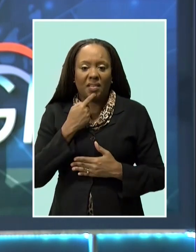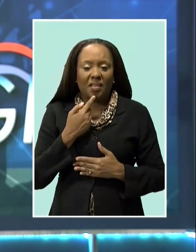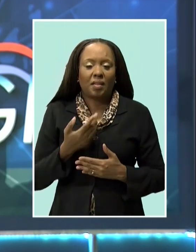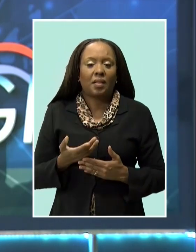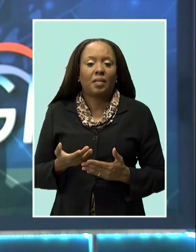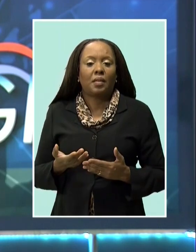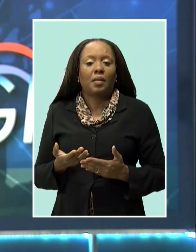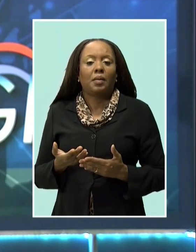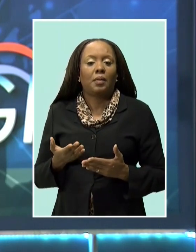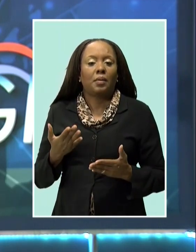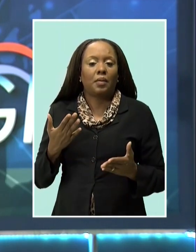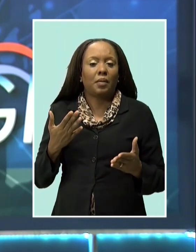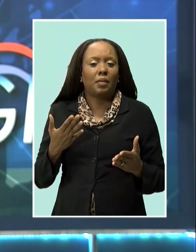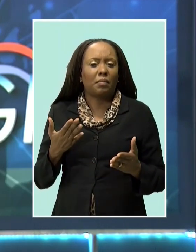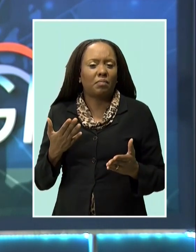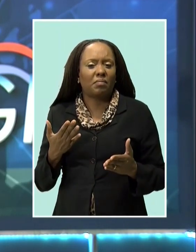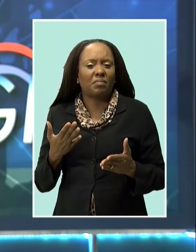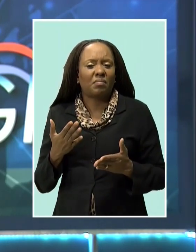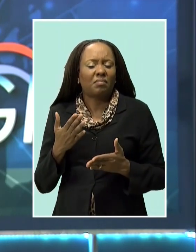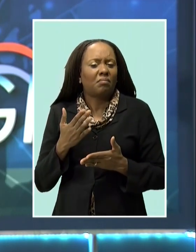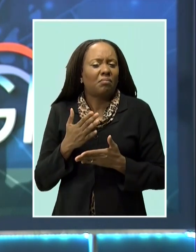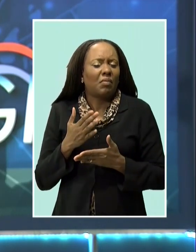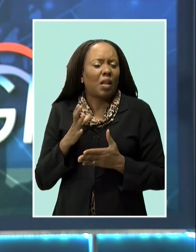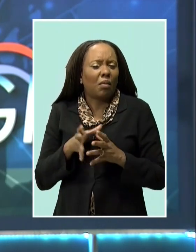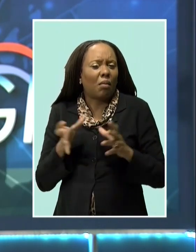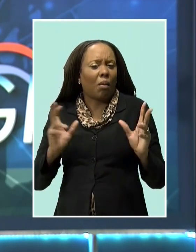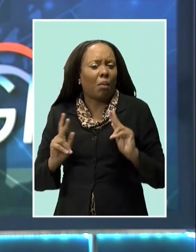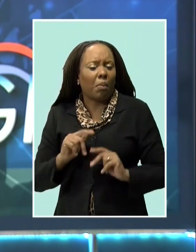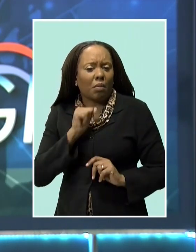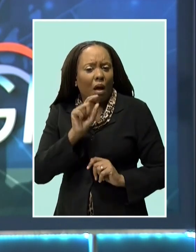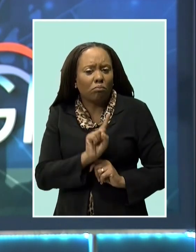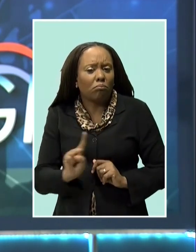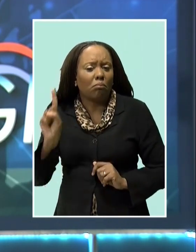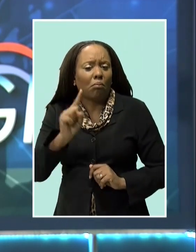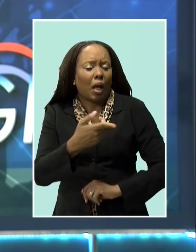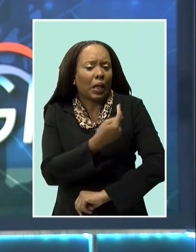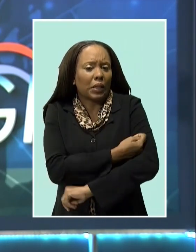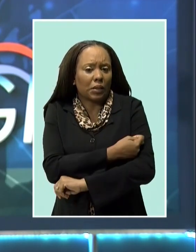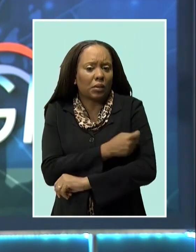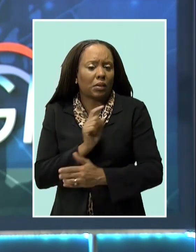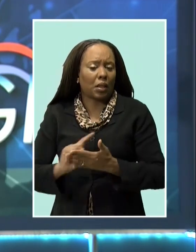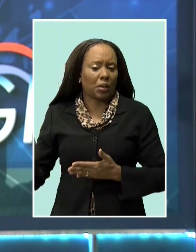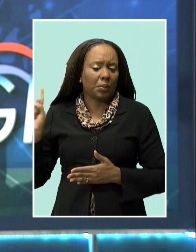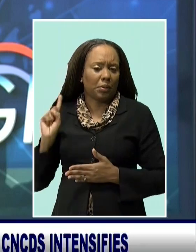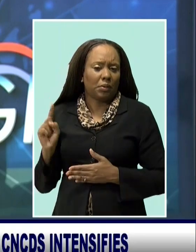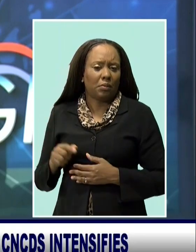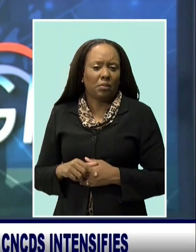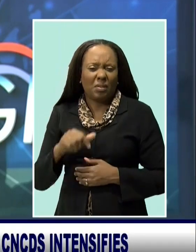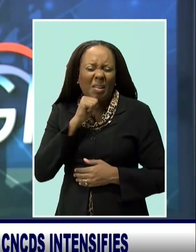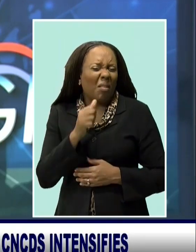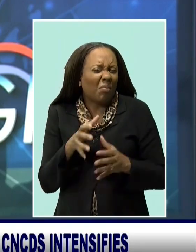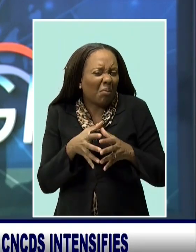says overall there was a slight fall-off in the number of people coming out for the jab in the last week.